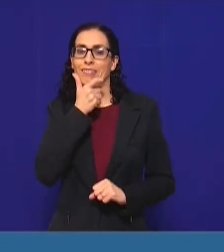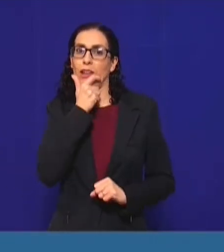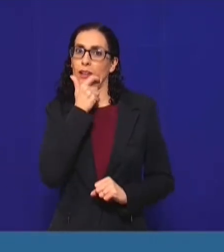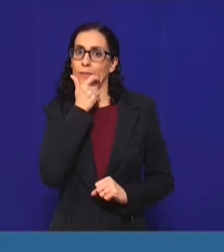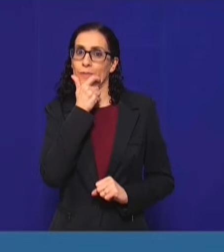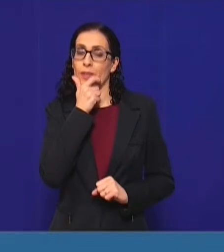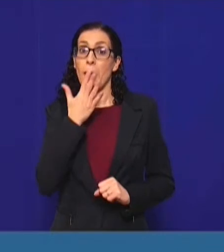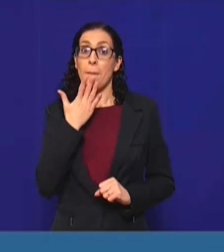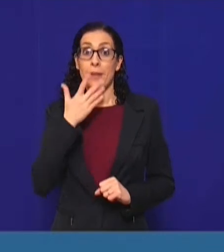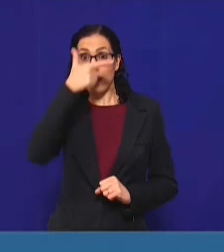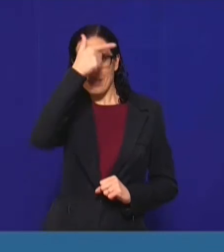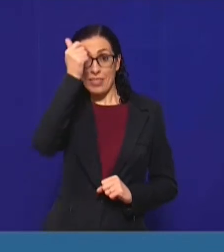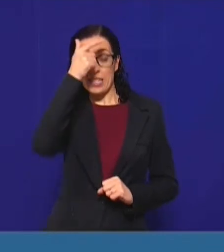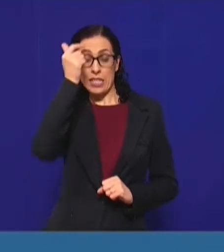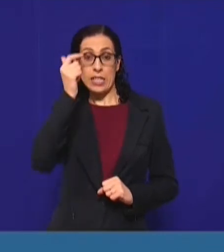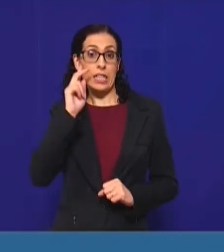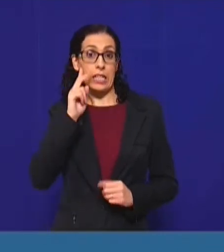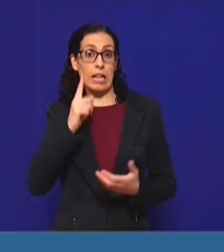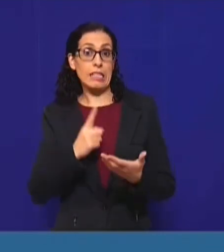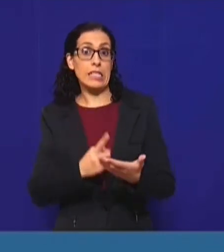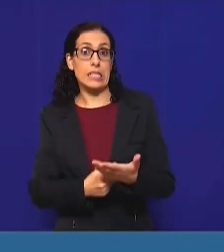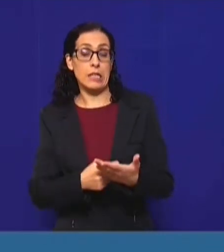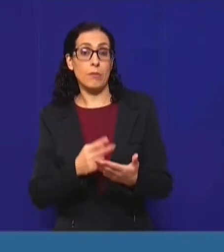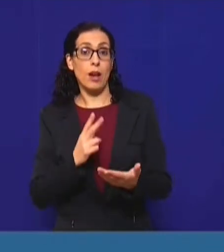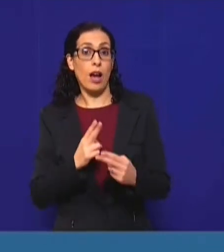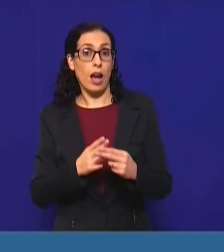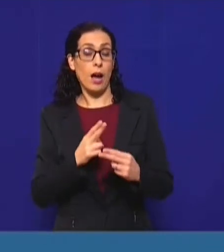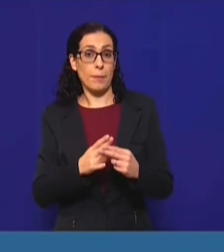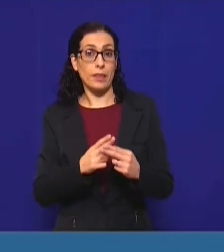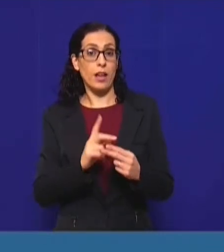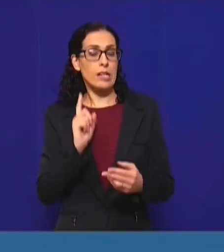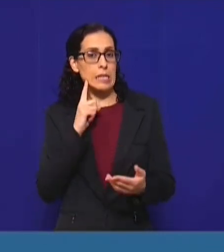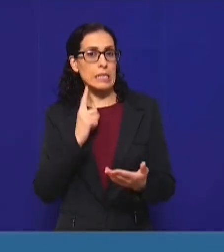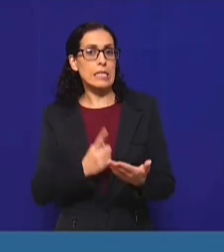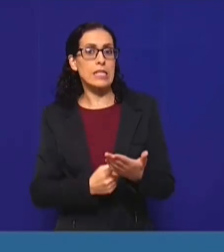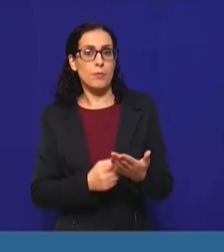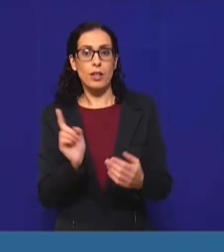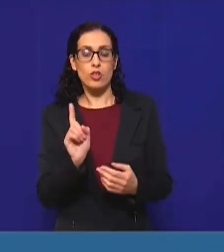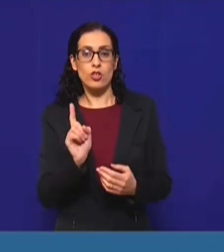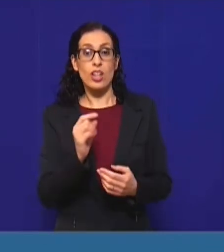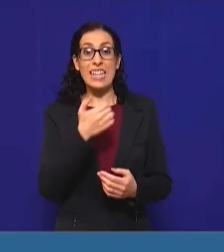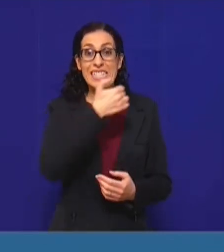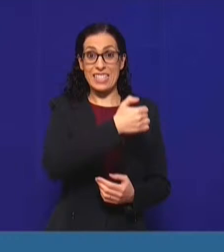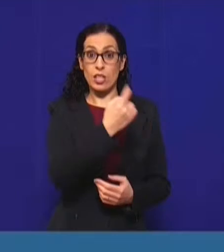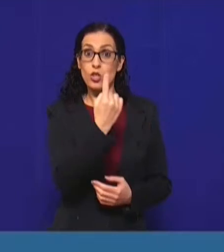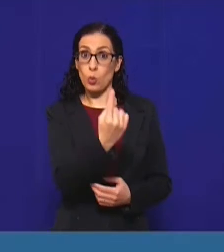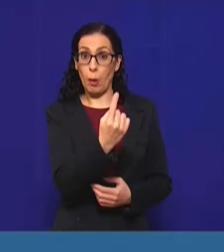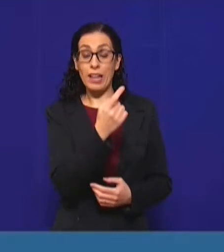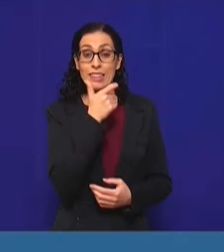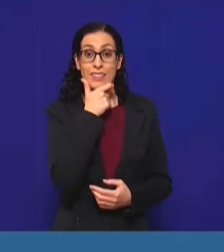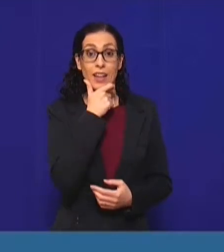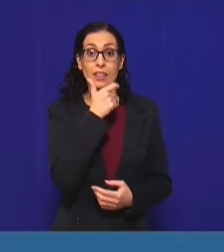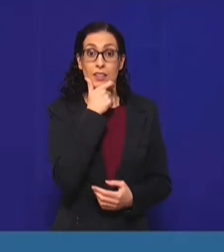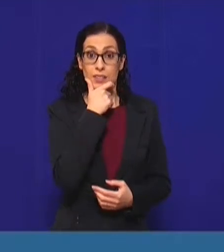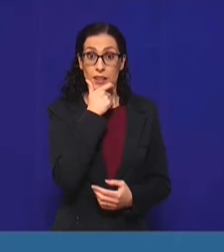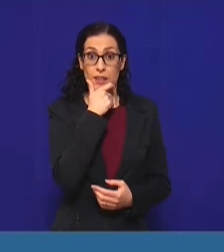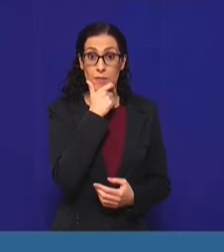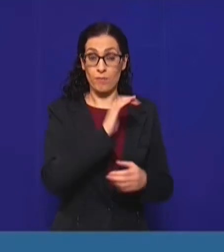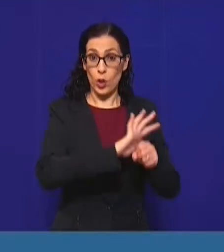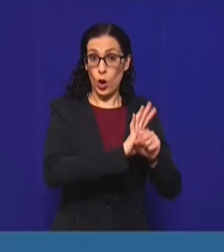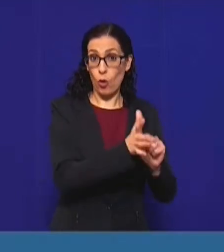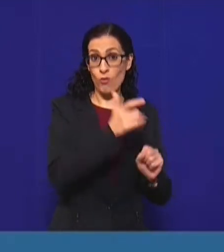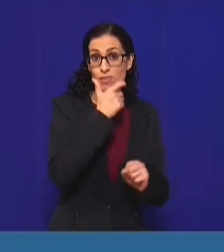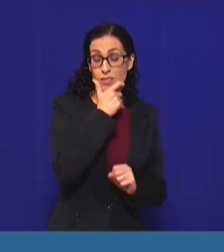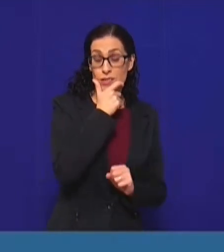ta' testijiet ta' genetic sequencing li għamilna sibna li sa' issa għanna 61 każ tal-Renju Unit